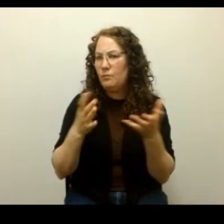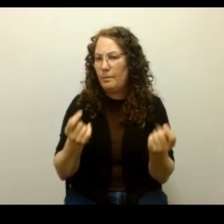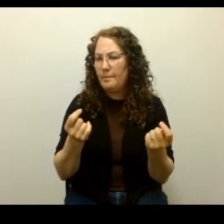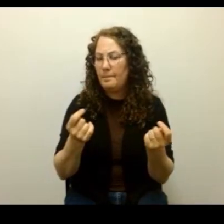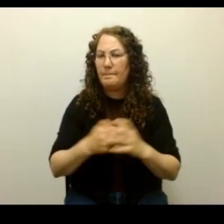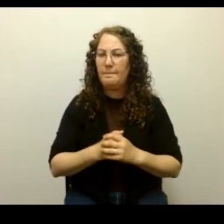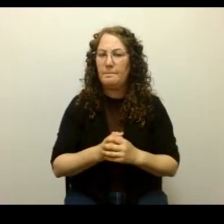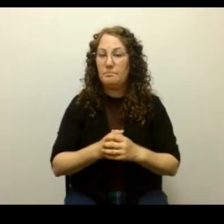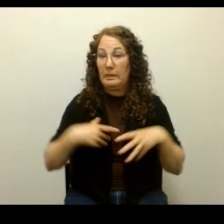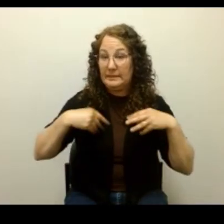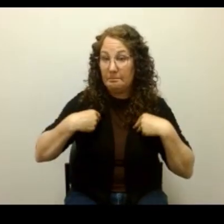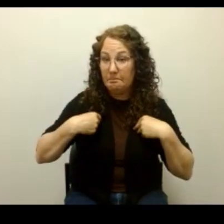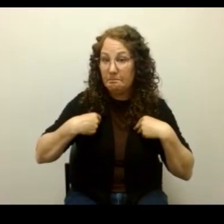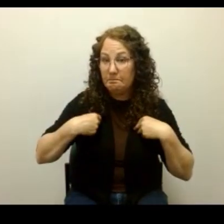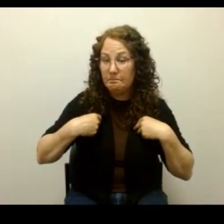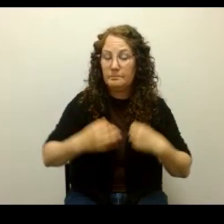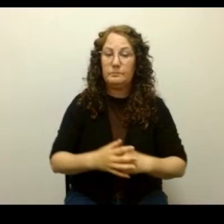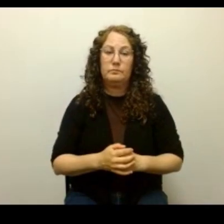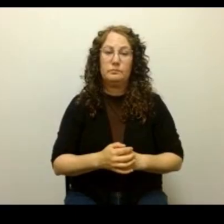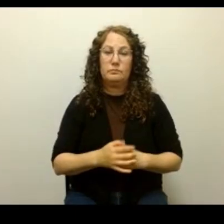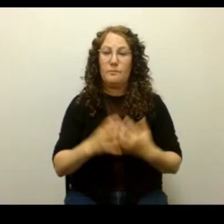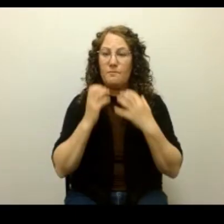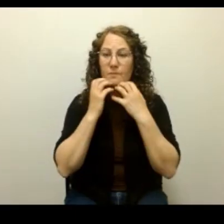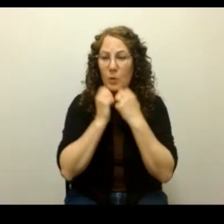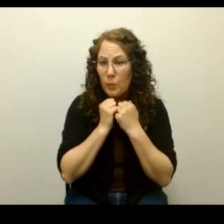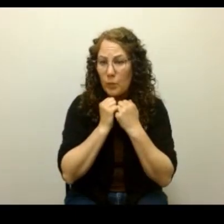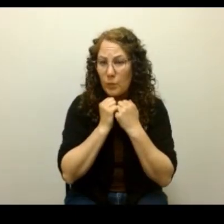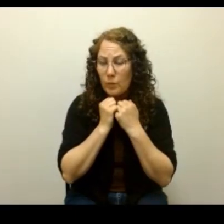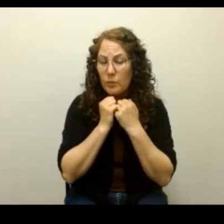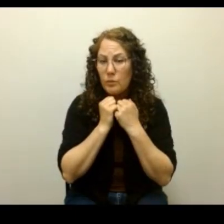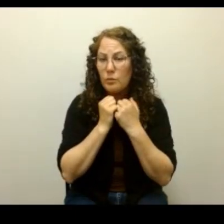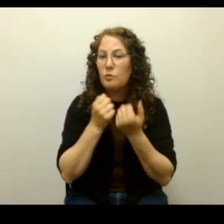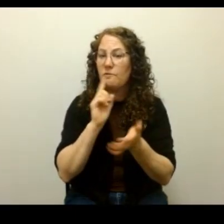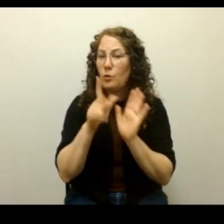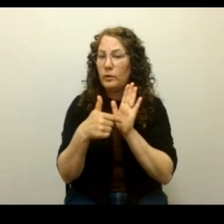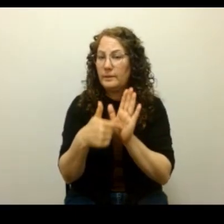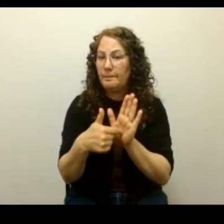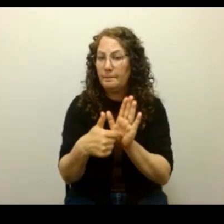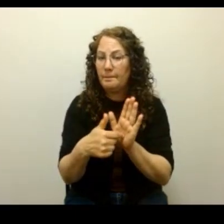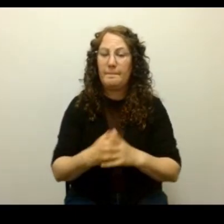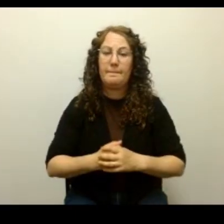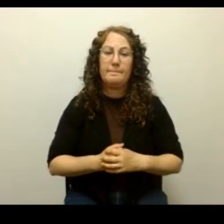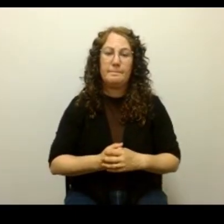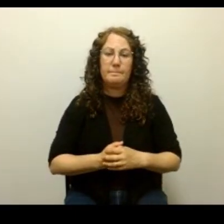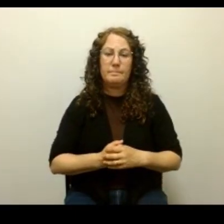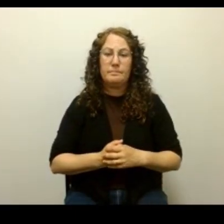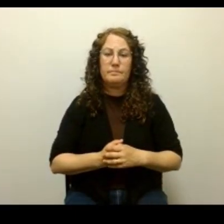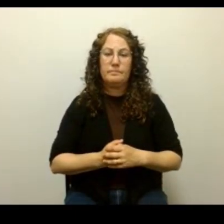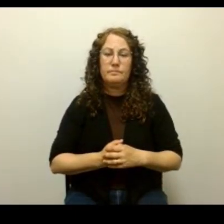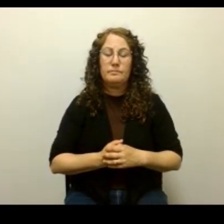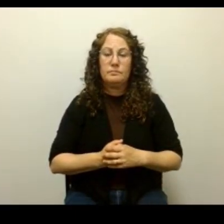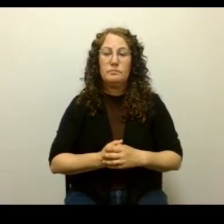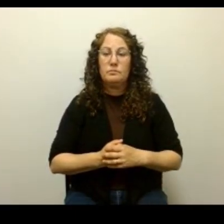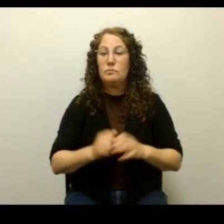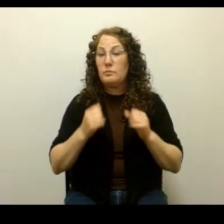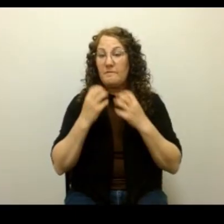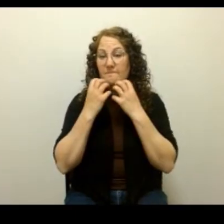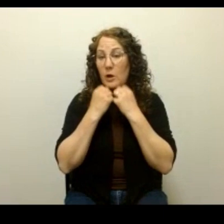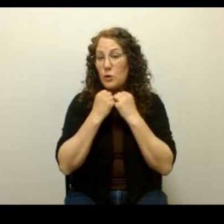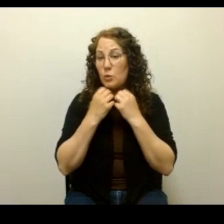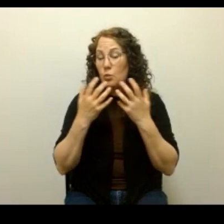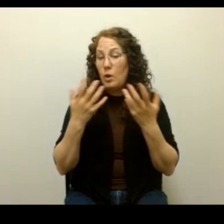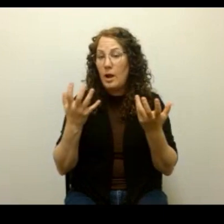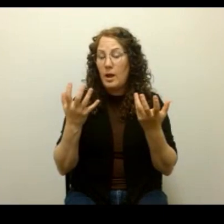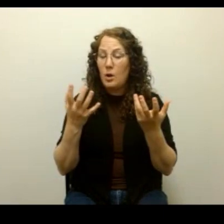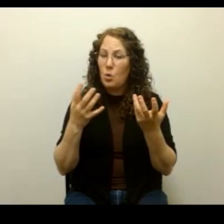you accept, what you value. For example, you could value the importance